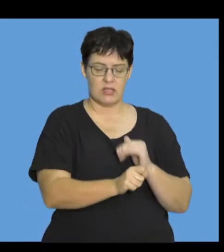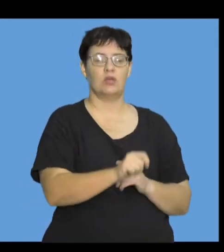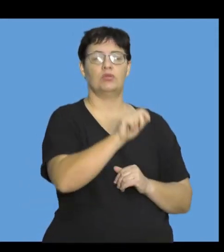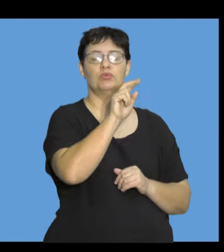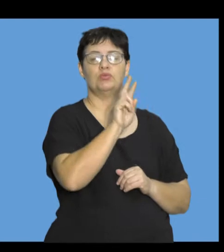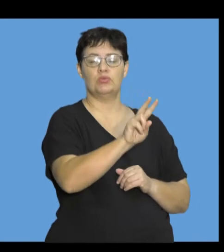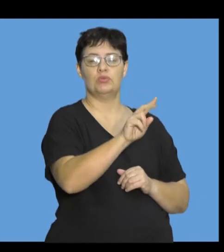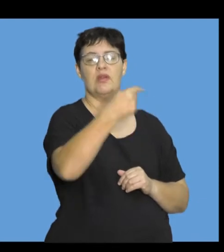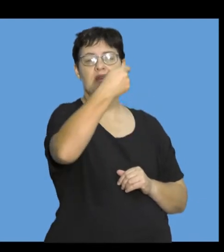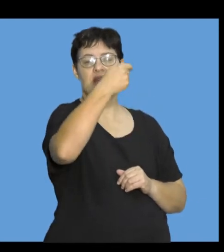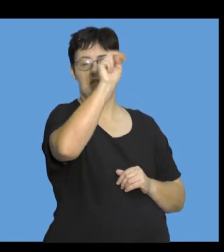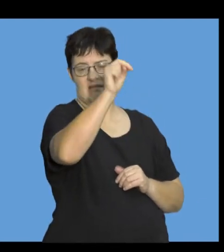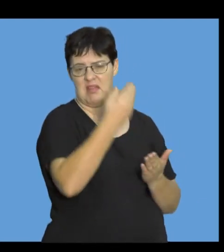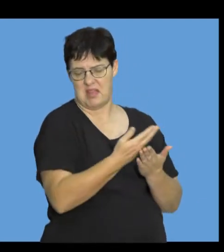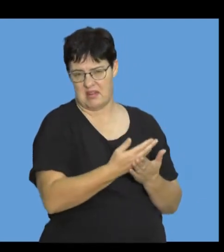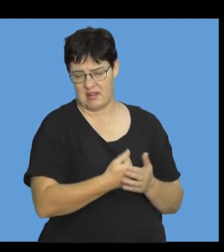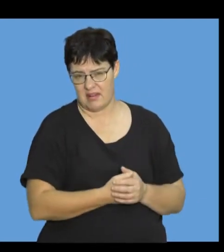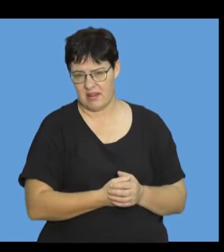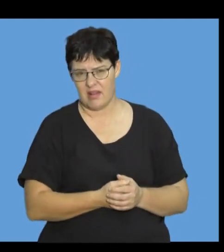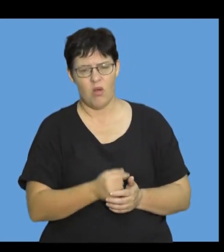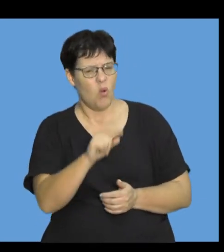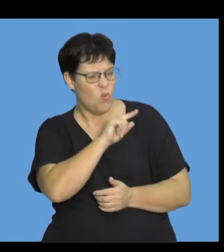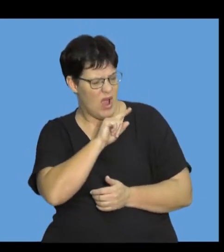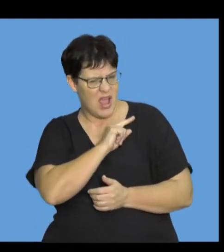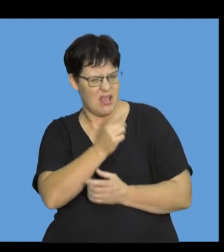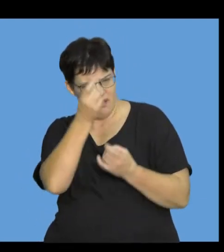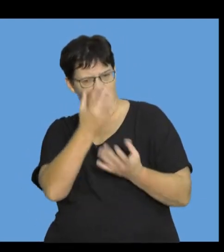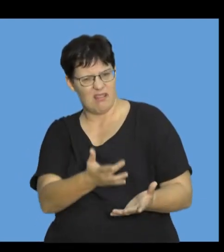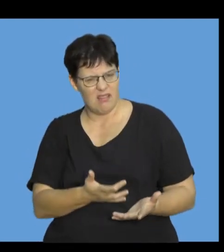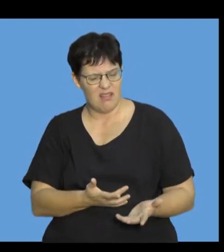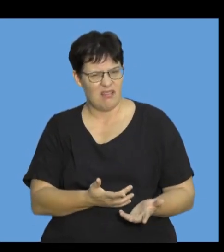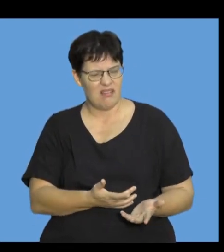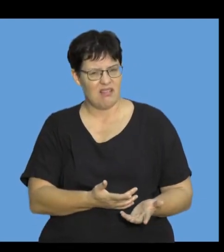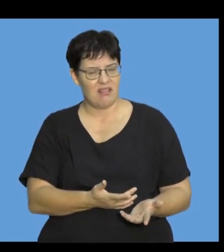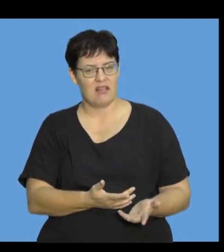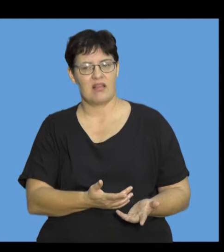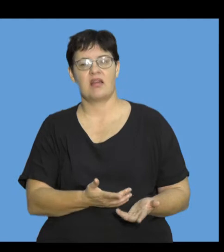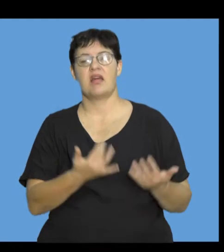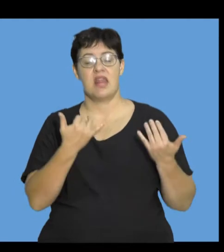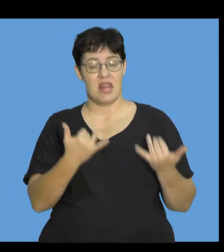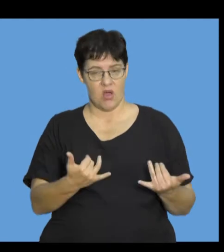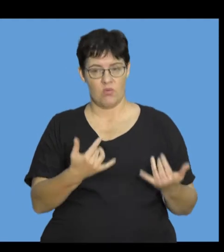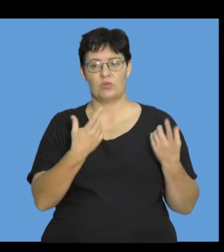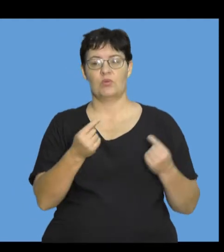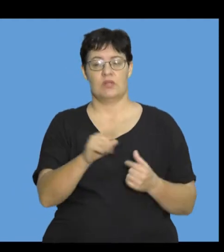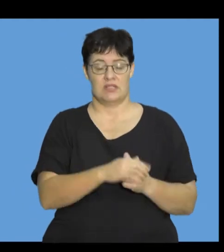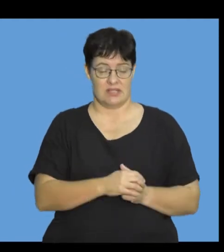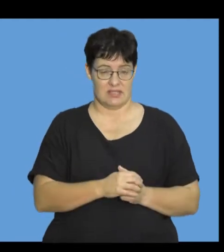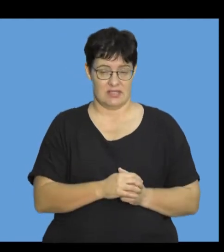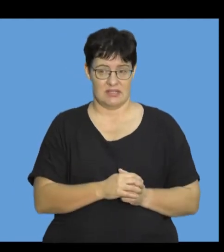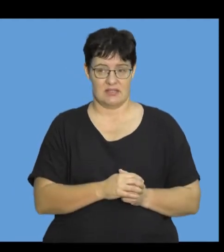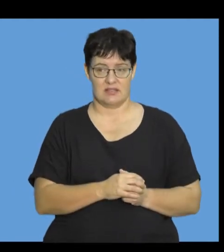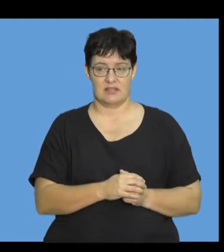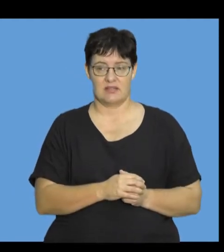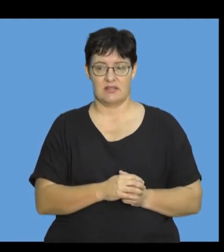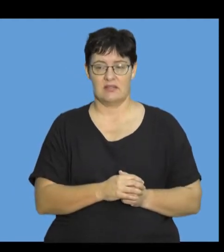to the exponent of negative n. Why am I bringing this to your attention? Because we then need to make this part here